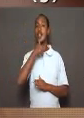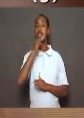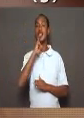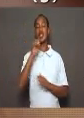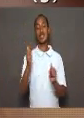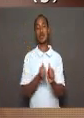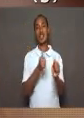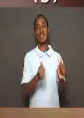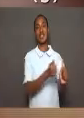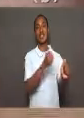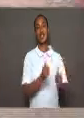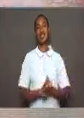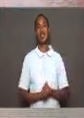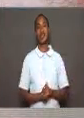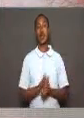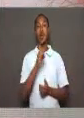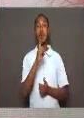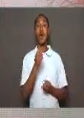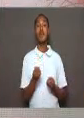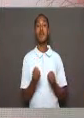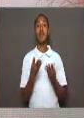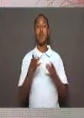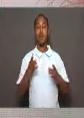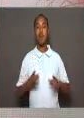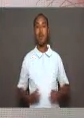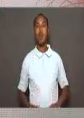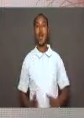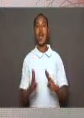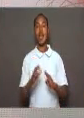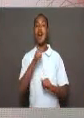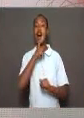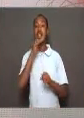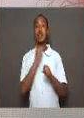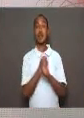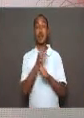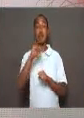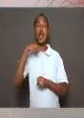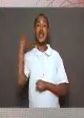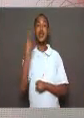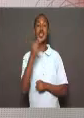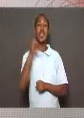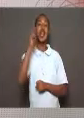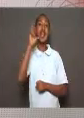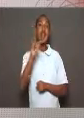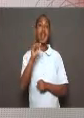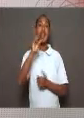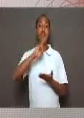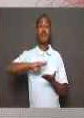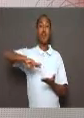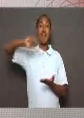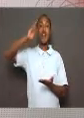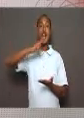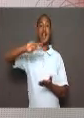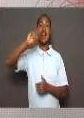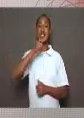acid, respectively. One more way that acids can be prepared is by using a